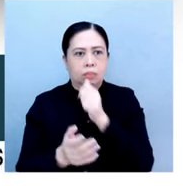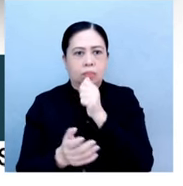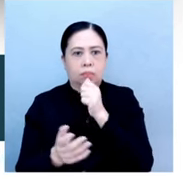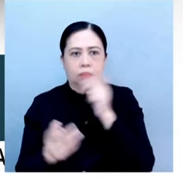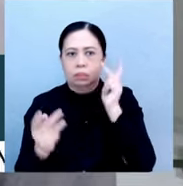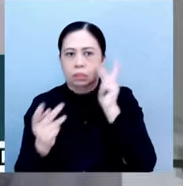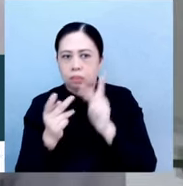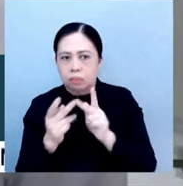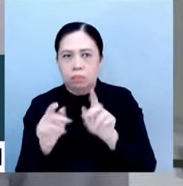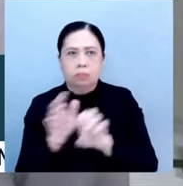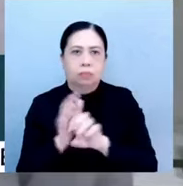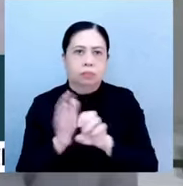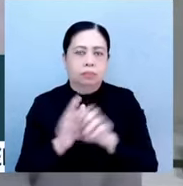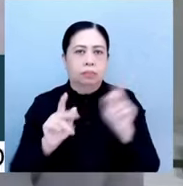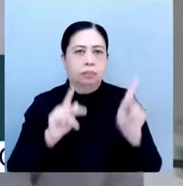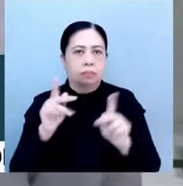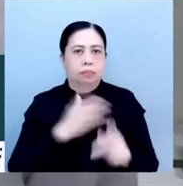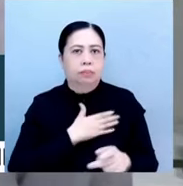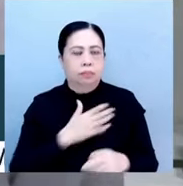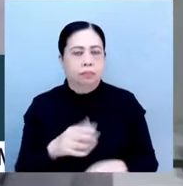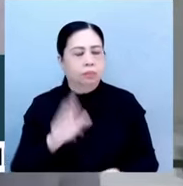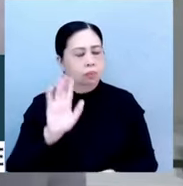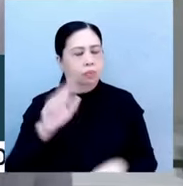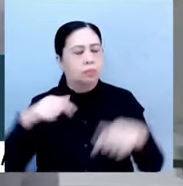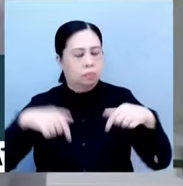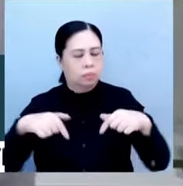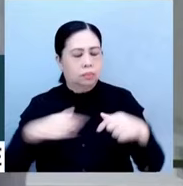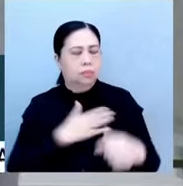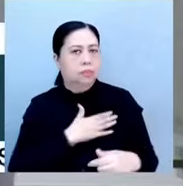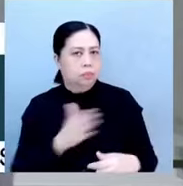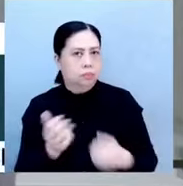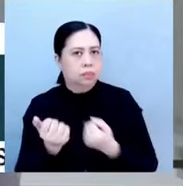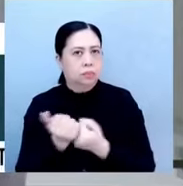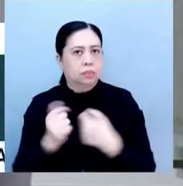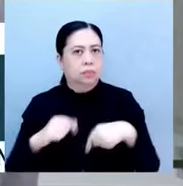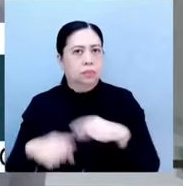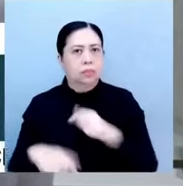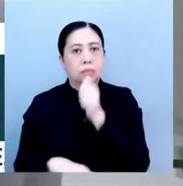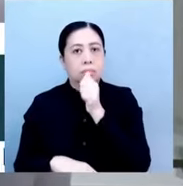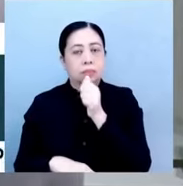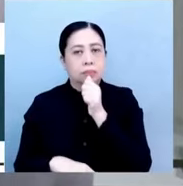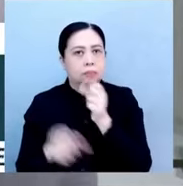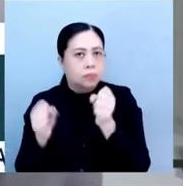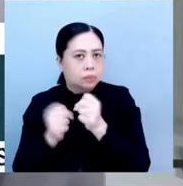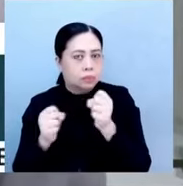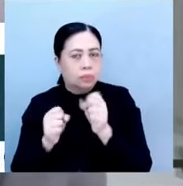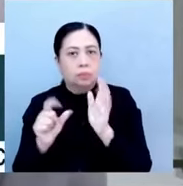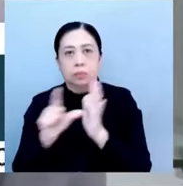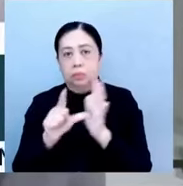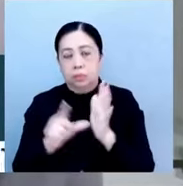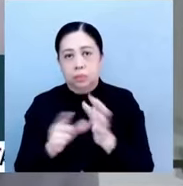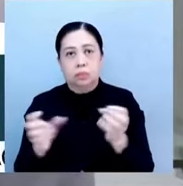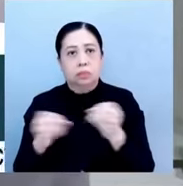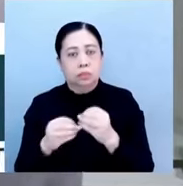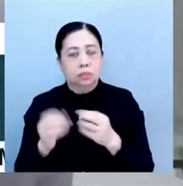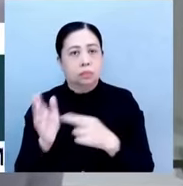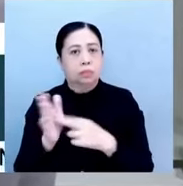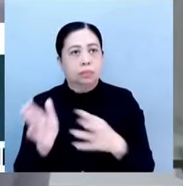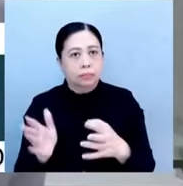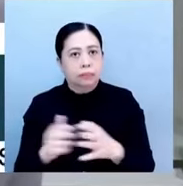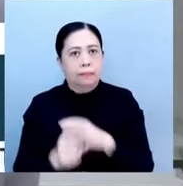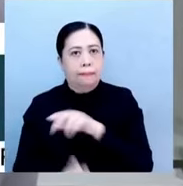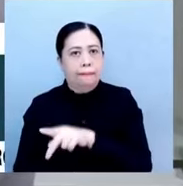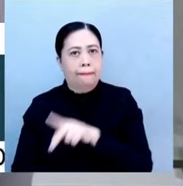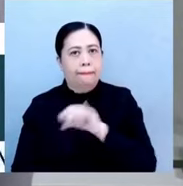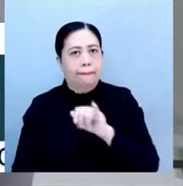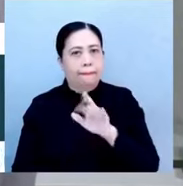People's Initiative. Hindi po. This is a private initiative. We are a private, a small law office who represents PIRMA